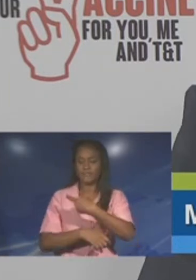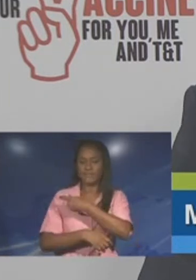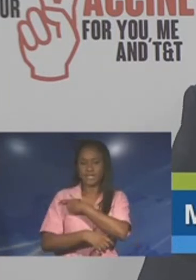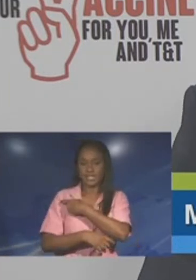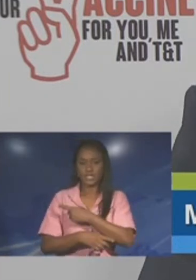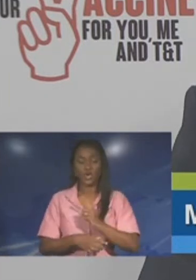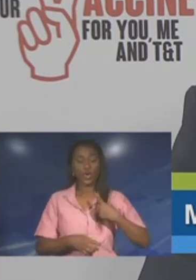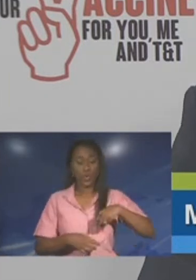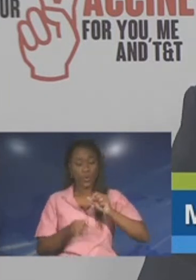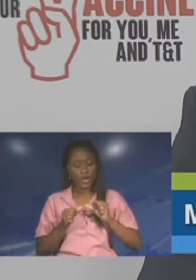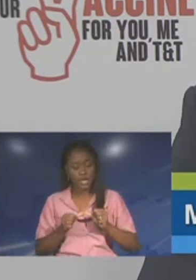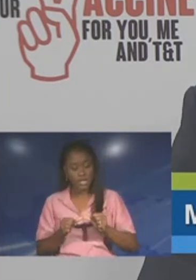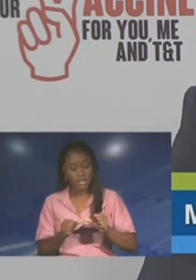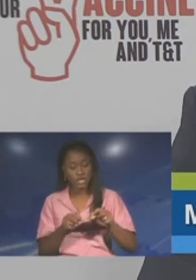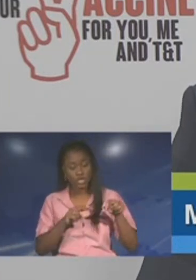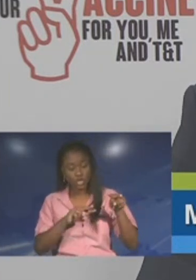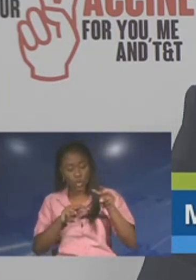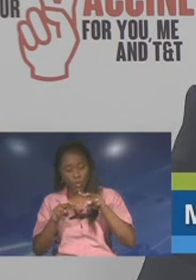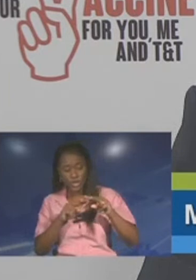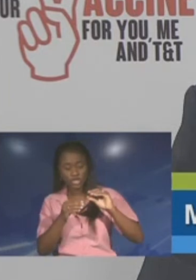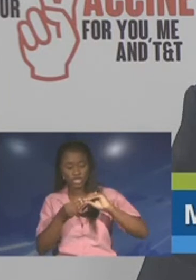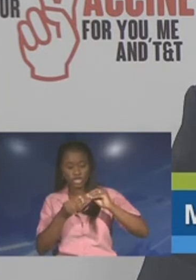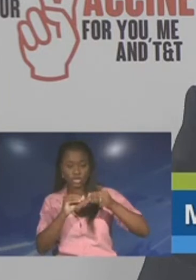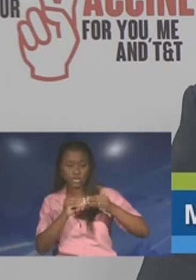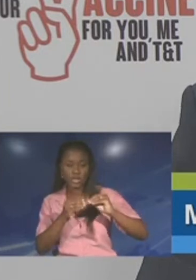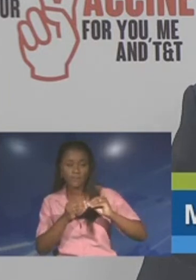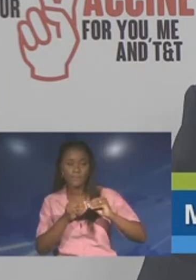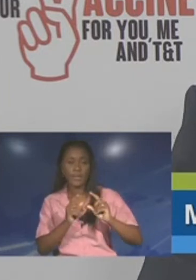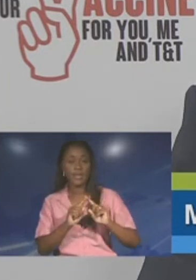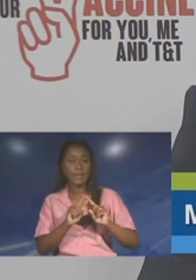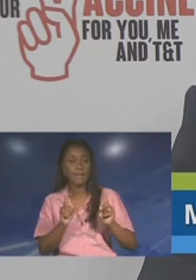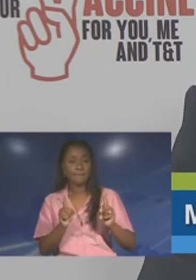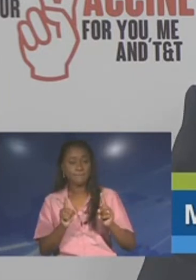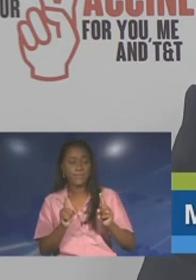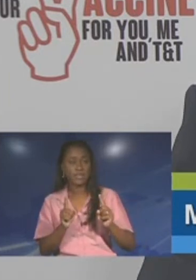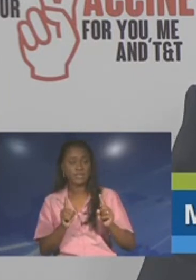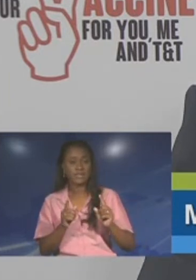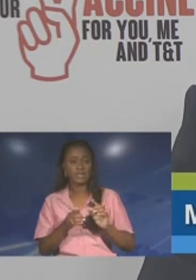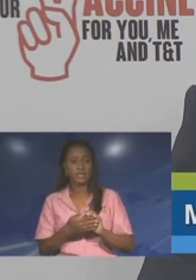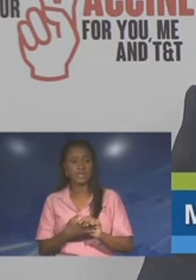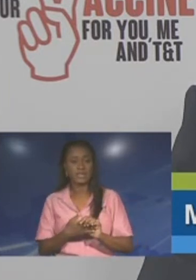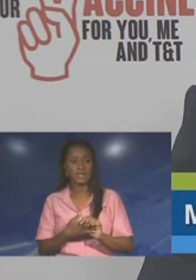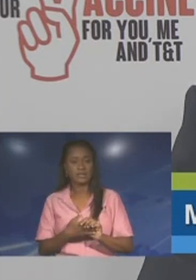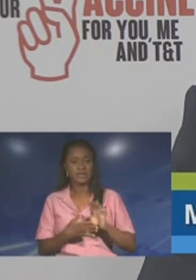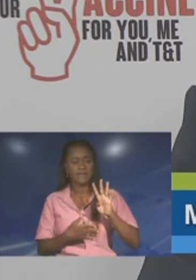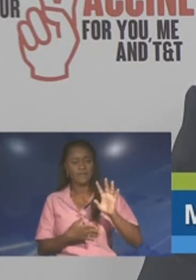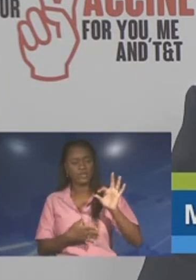We continue to watch the figures, but it seems that